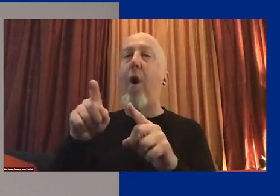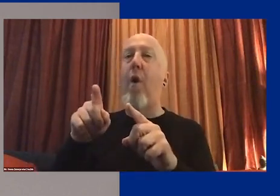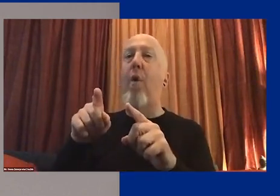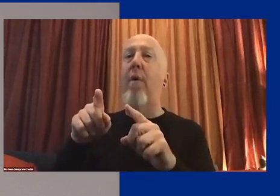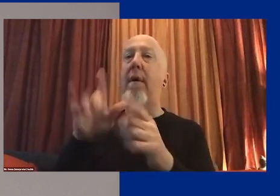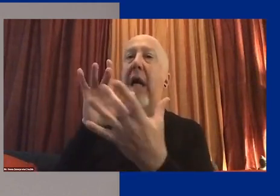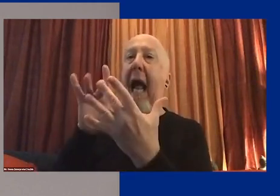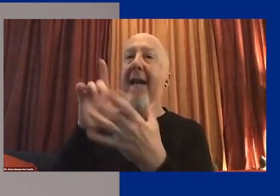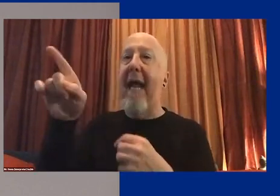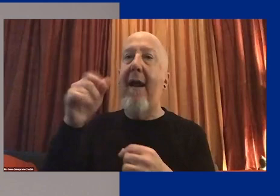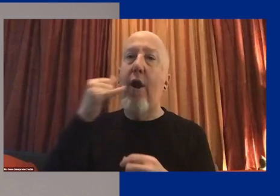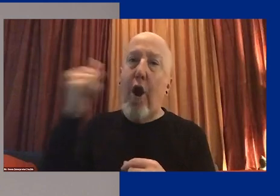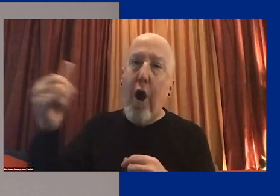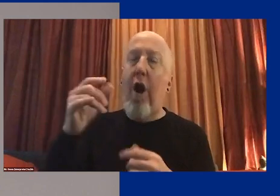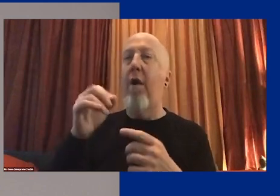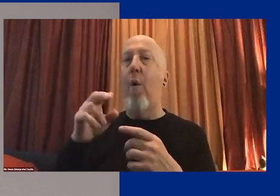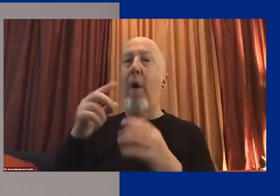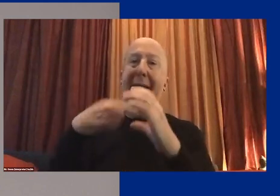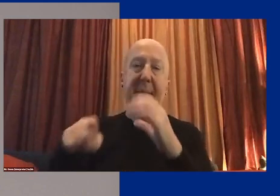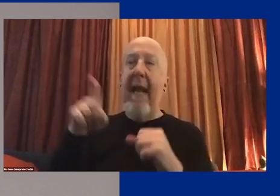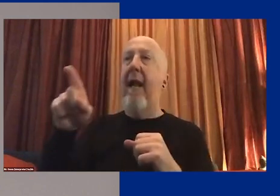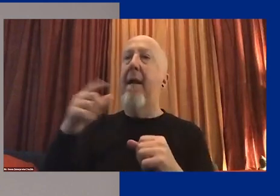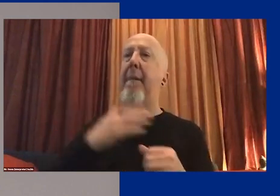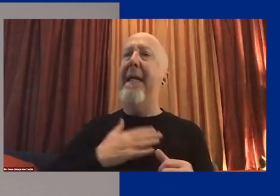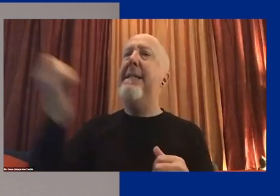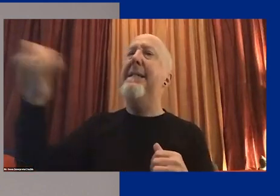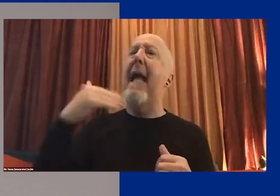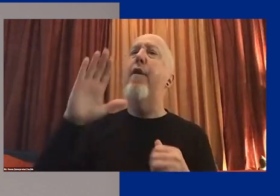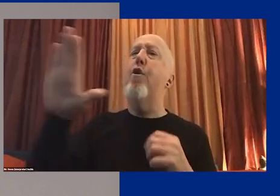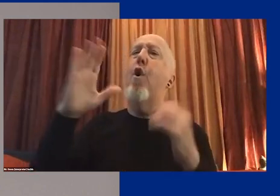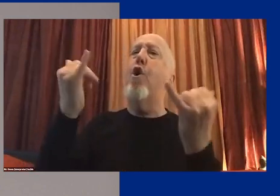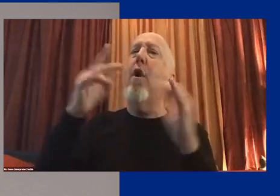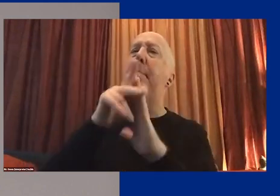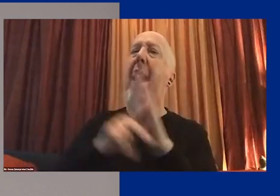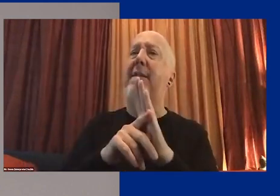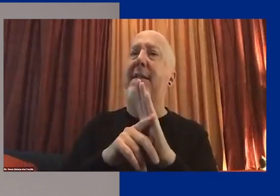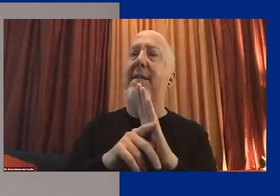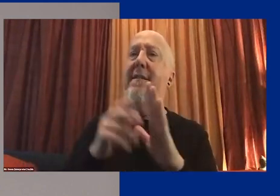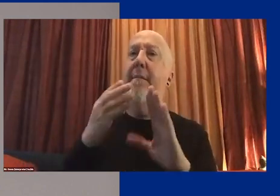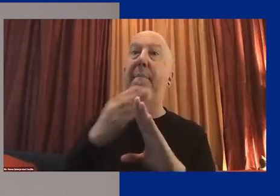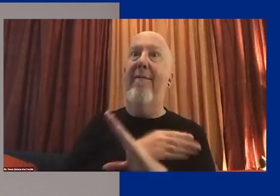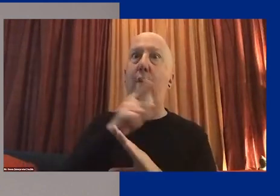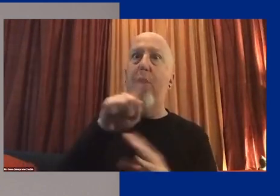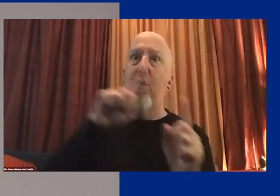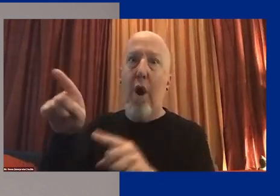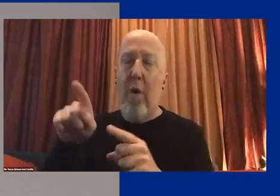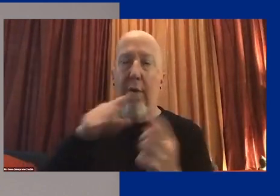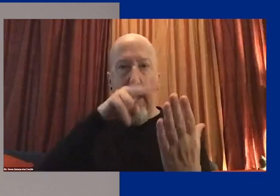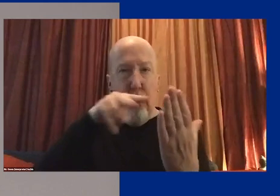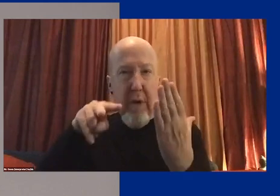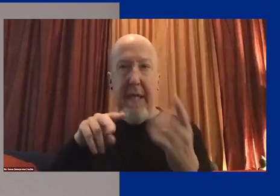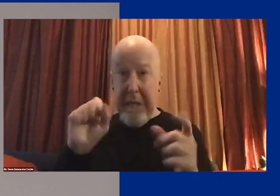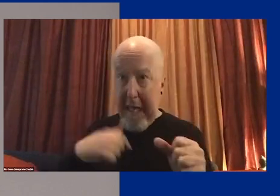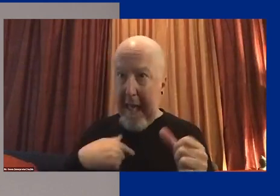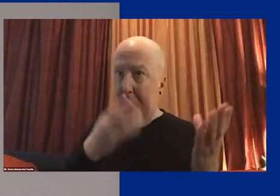contact them either over the web or by phone or email, and learn whether you can bring a person with